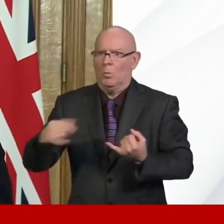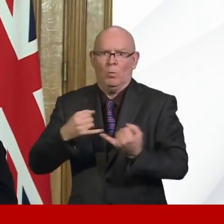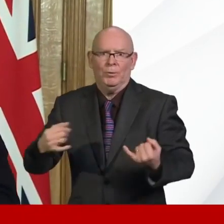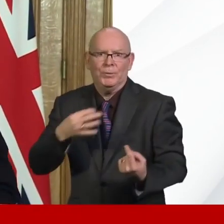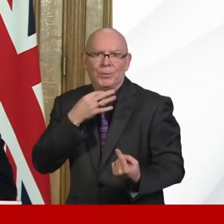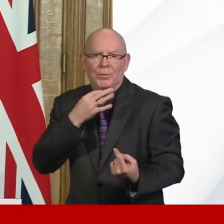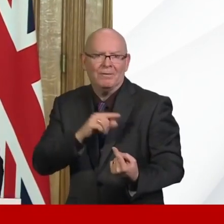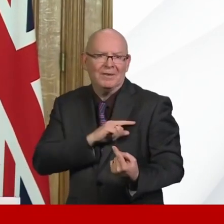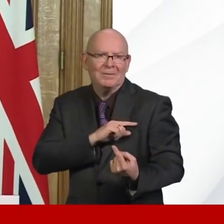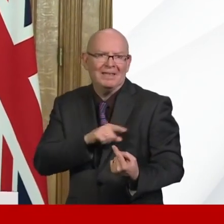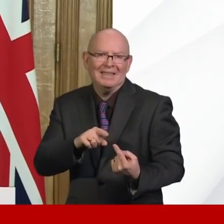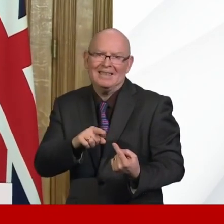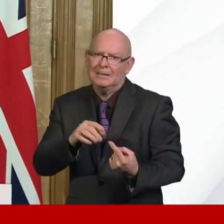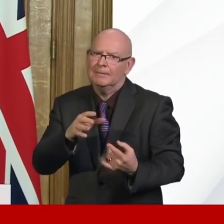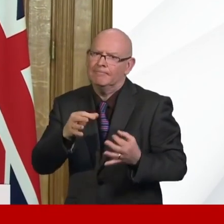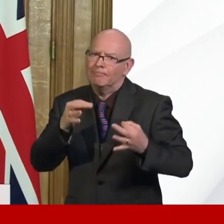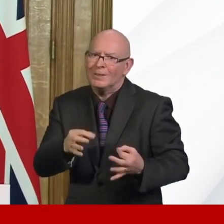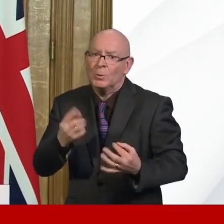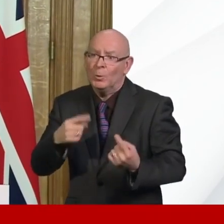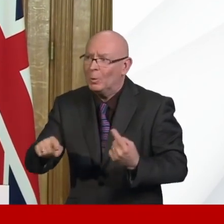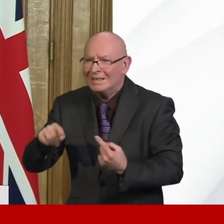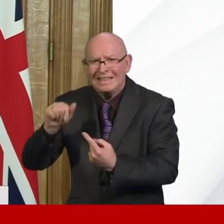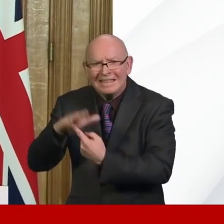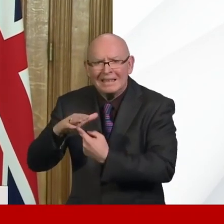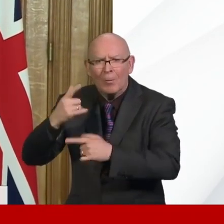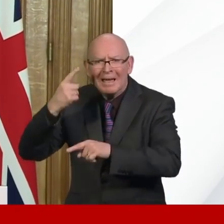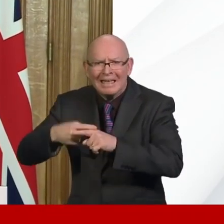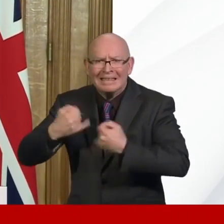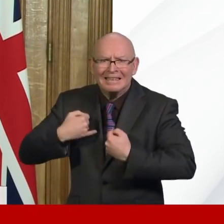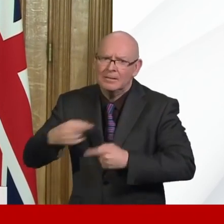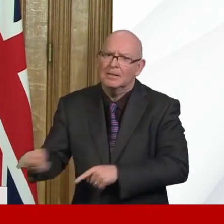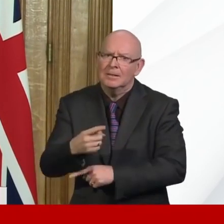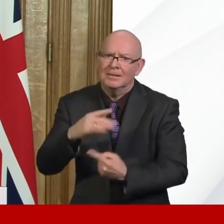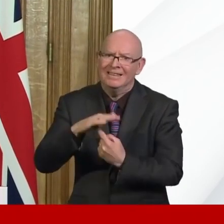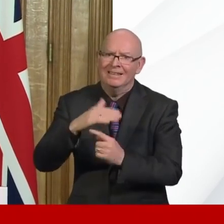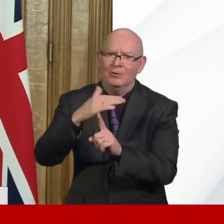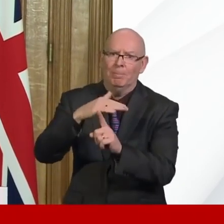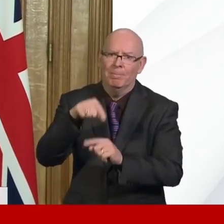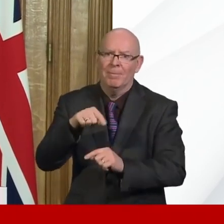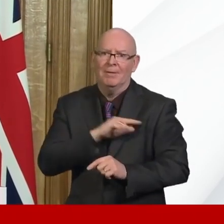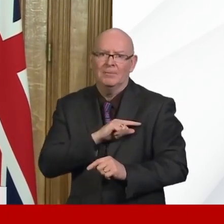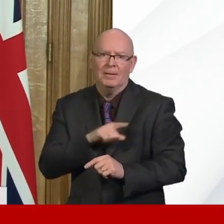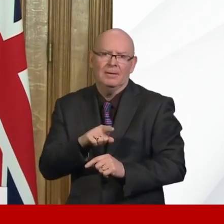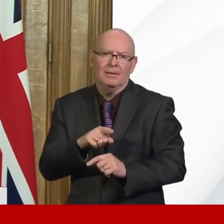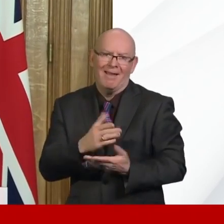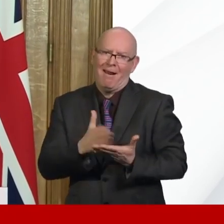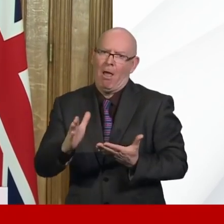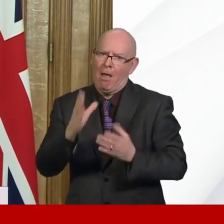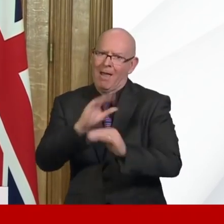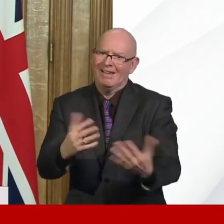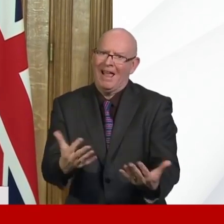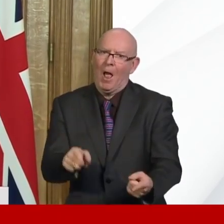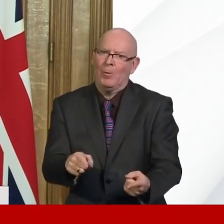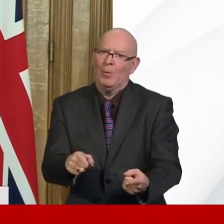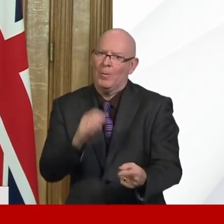Well, look, I want to wrap up by answering your question, because it's a very profound and important question,